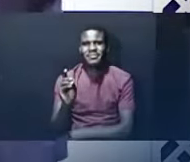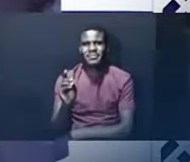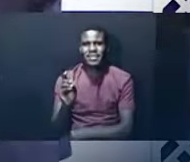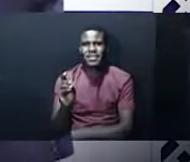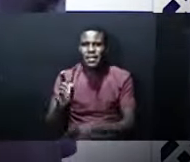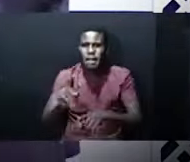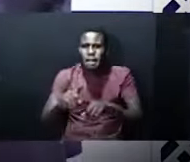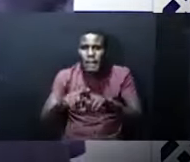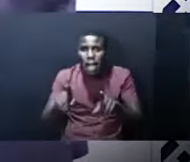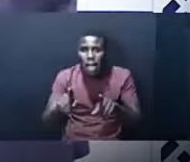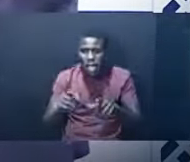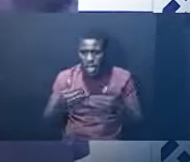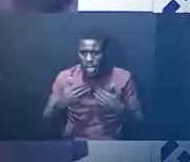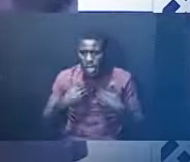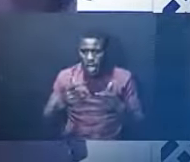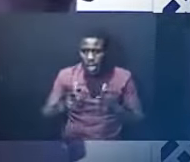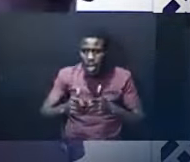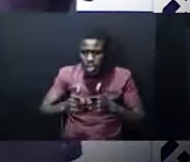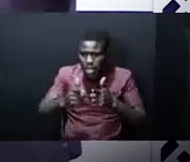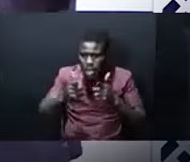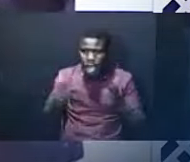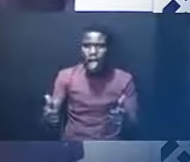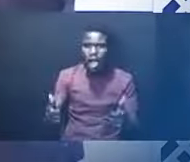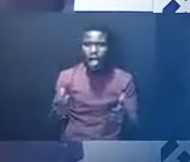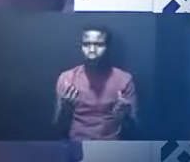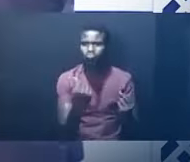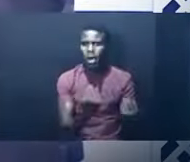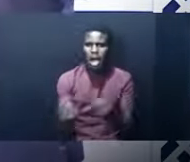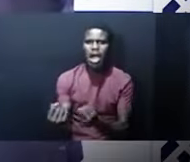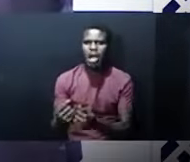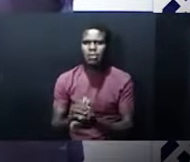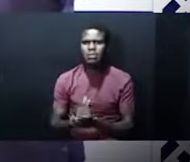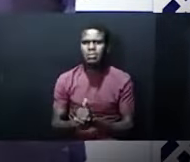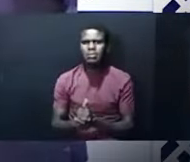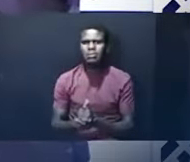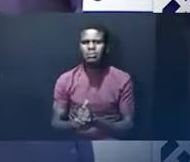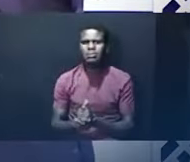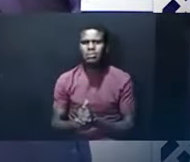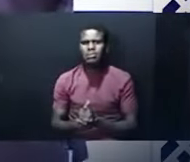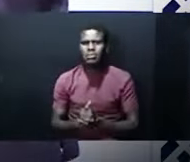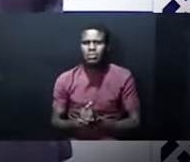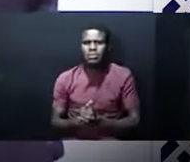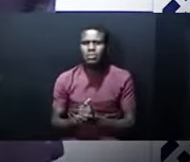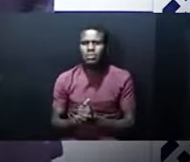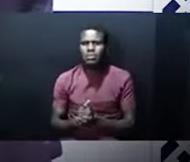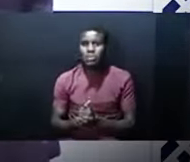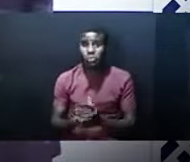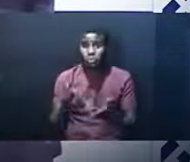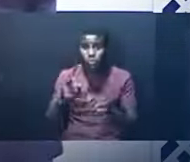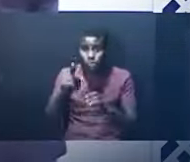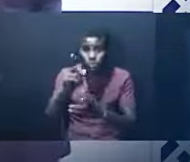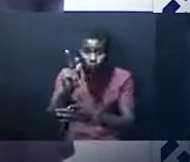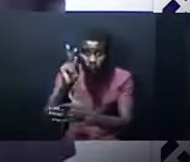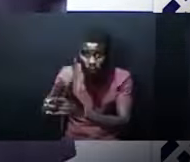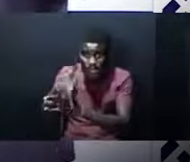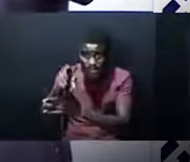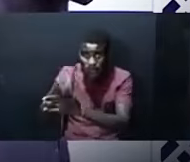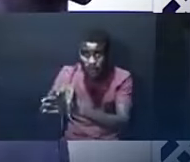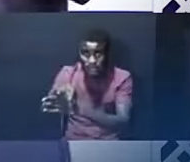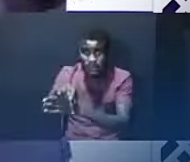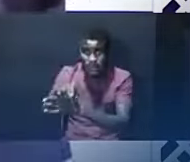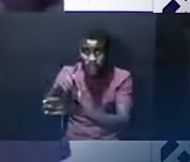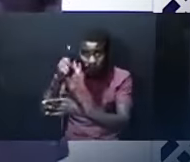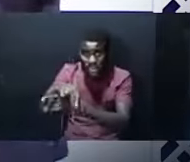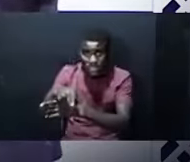it has great potential. Now, so who knows how no? And what do you Papa? It to me, idea. When planted,